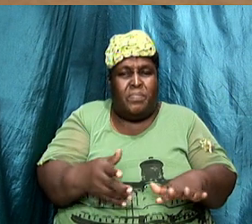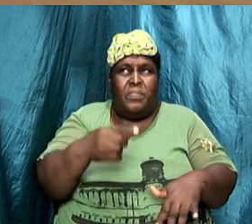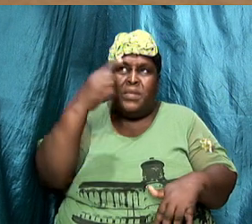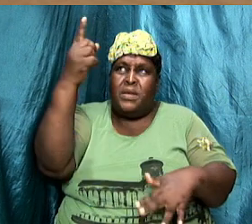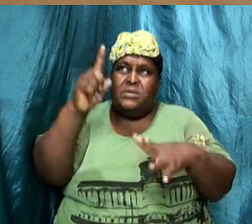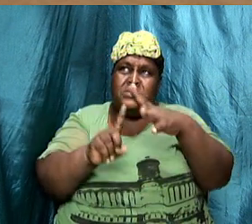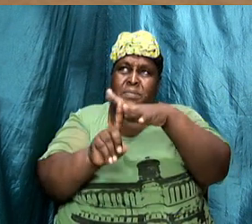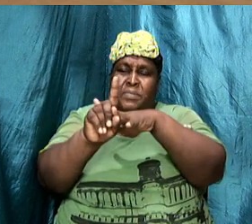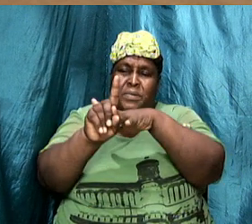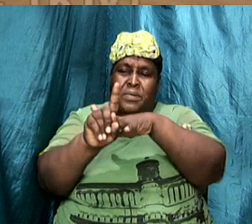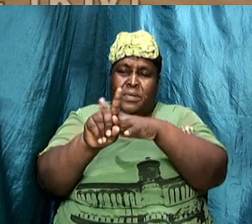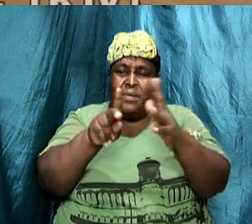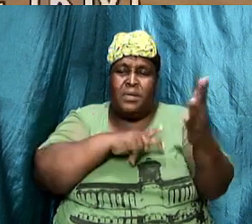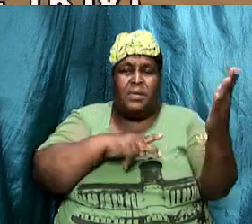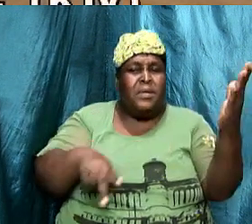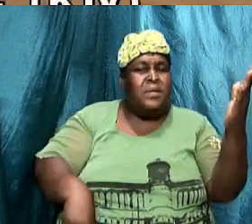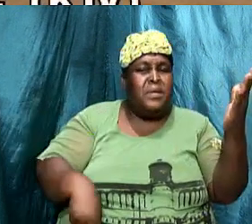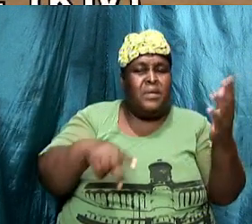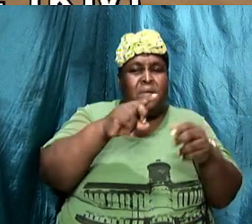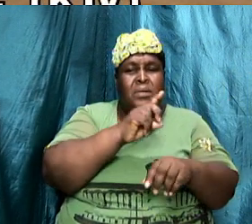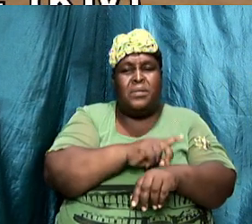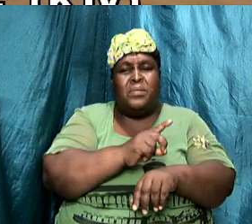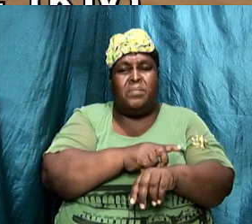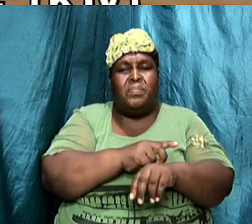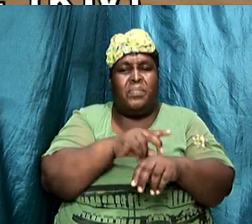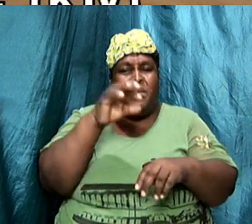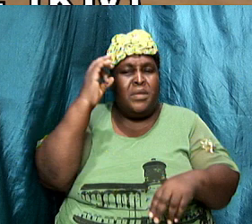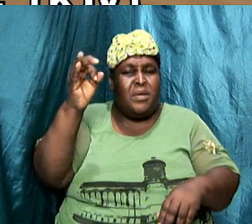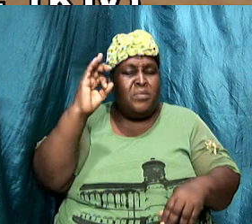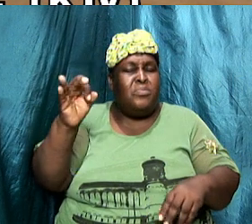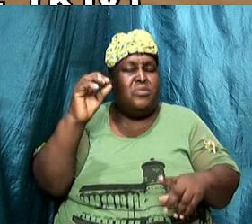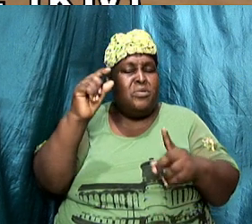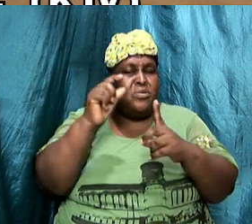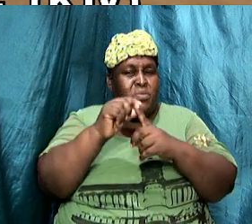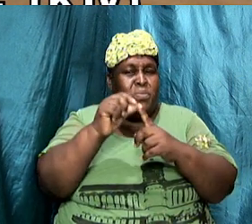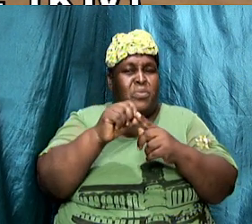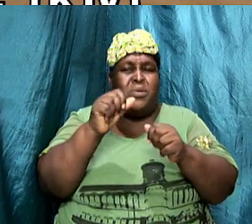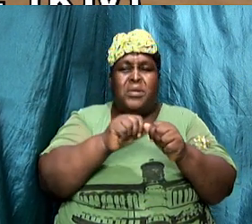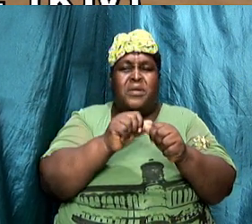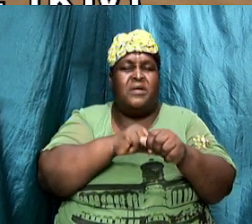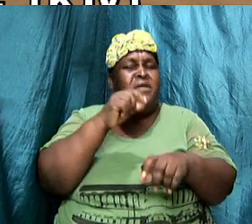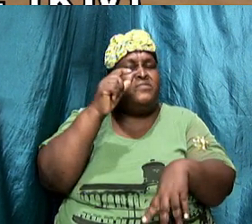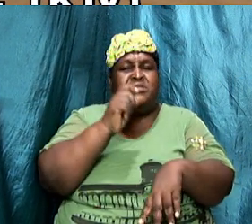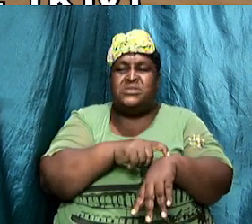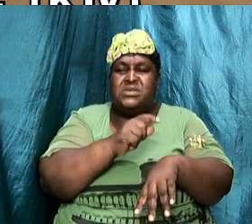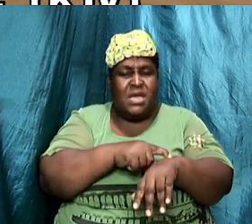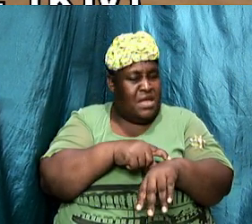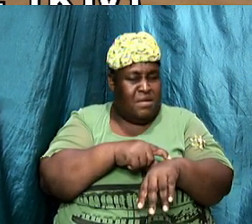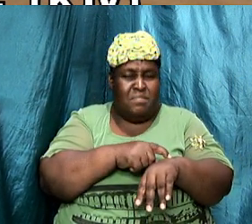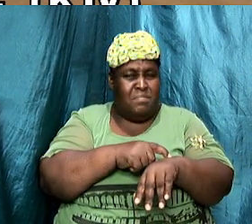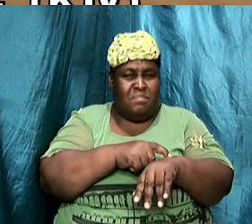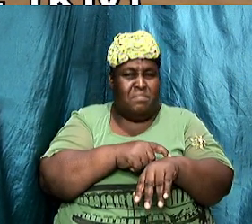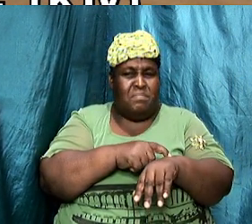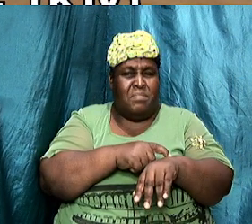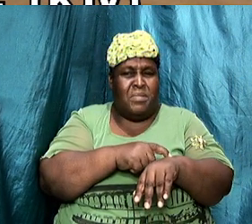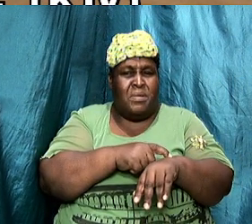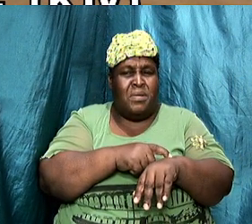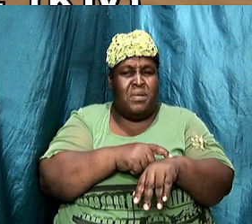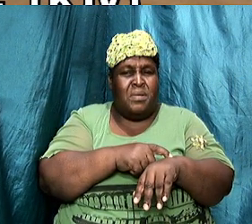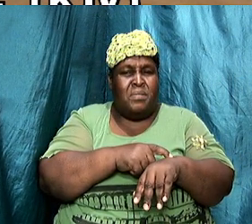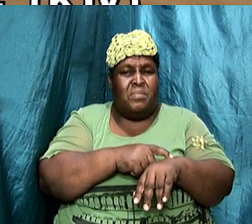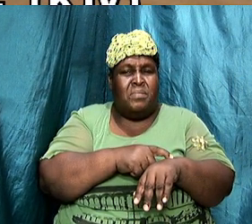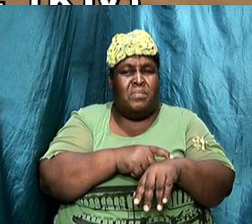and his kingdom. Preach the word. Be instant in season, out of season.